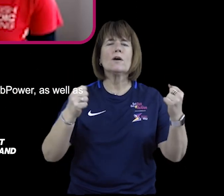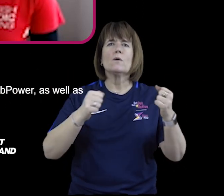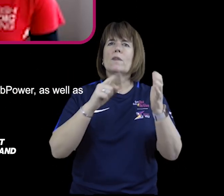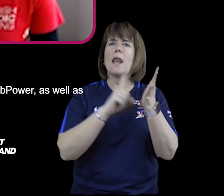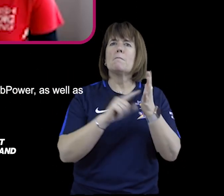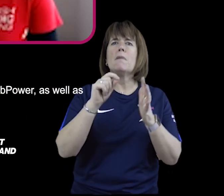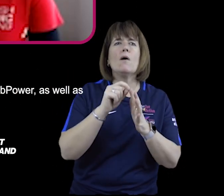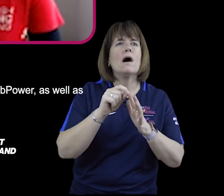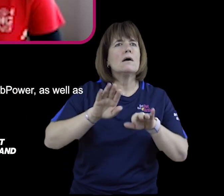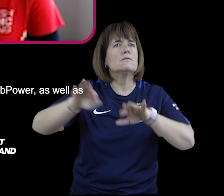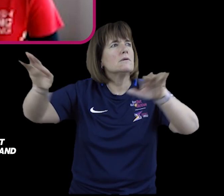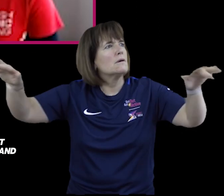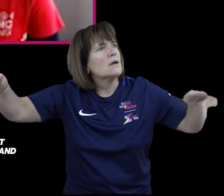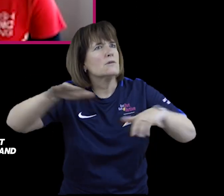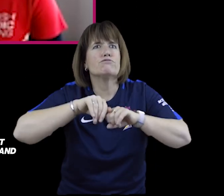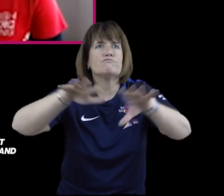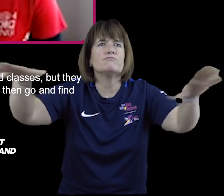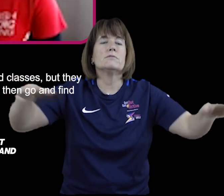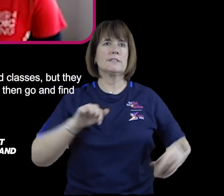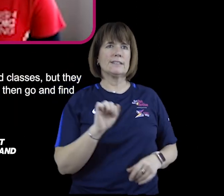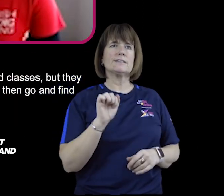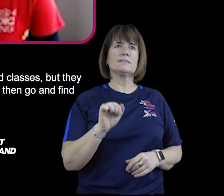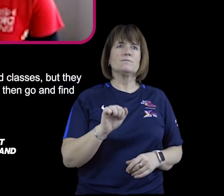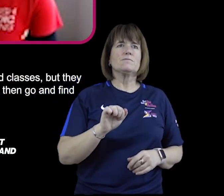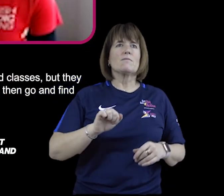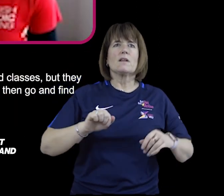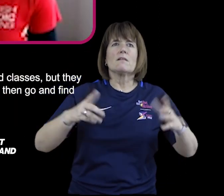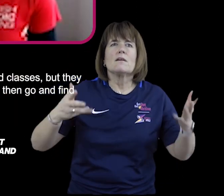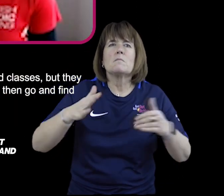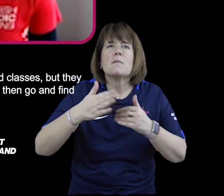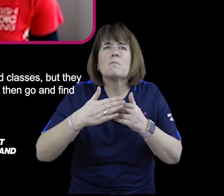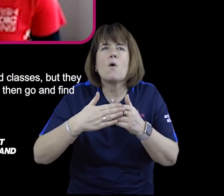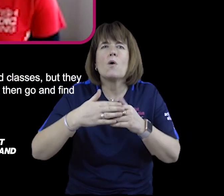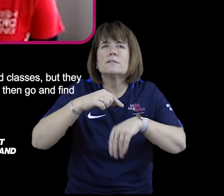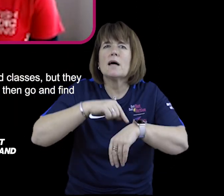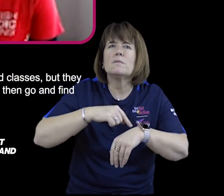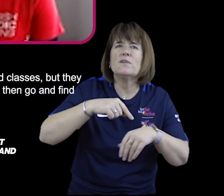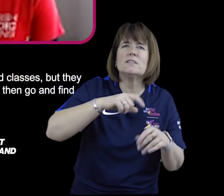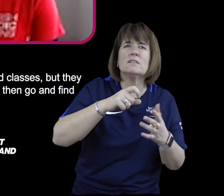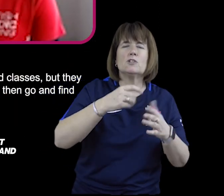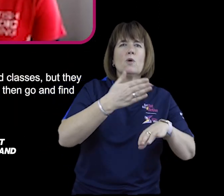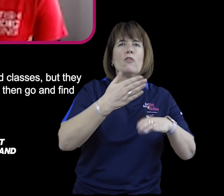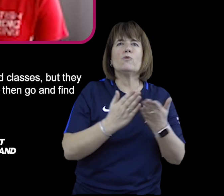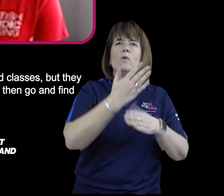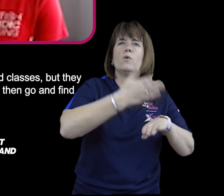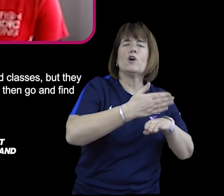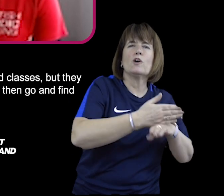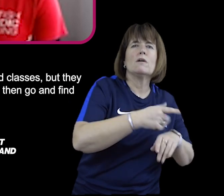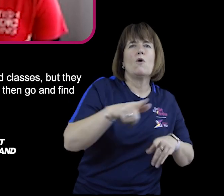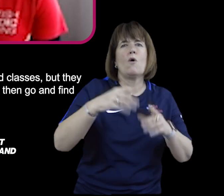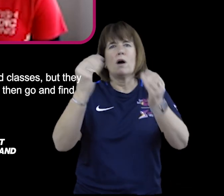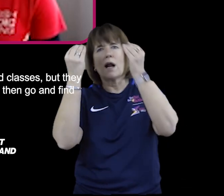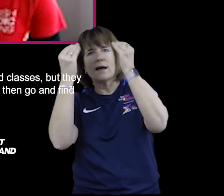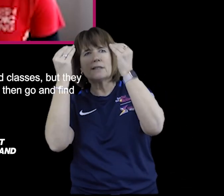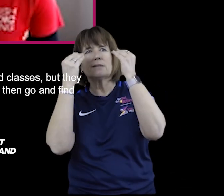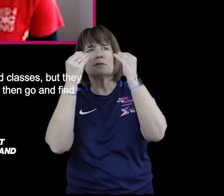Allyson, we've trained some of the physios. Yes. And they maybe don't have so much time in their day job to do full tuition